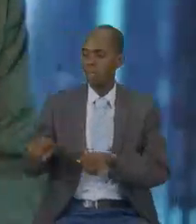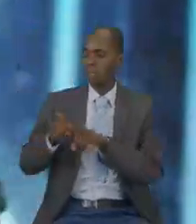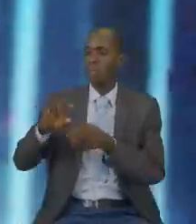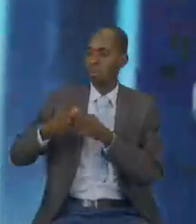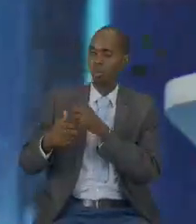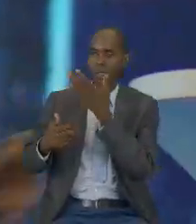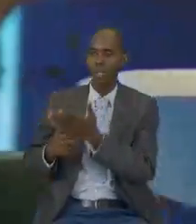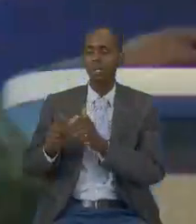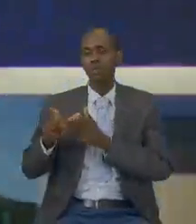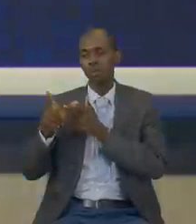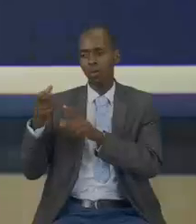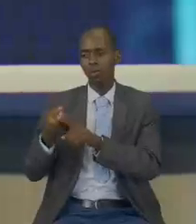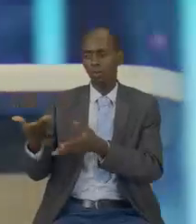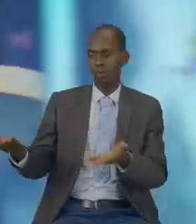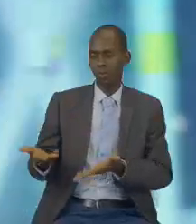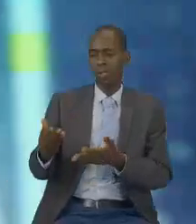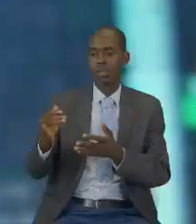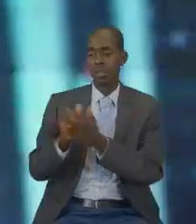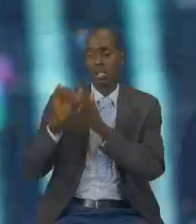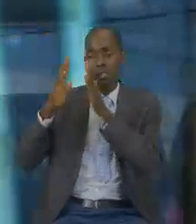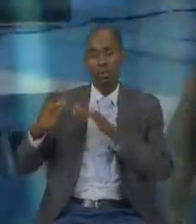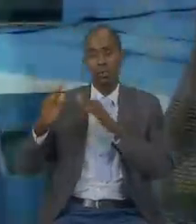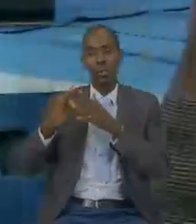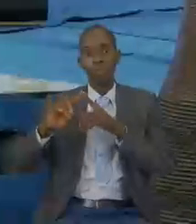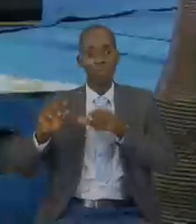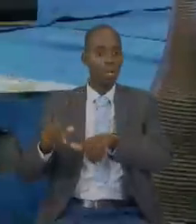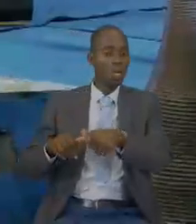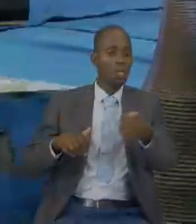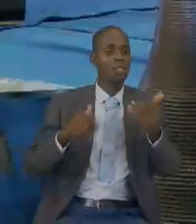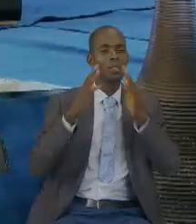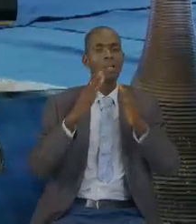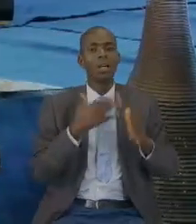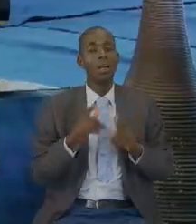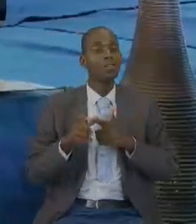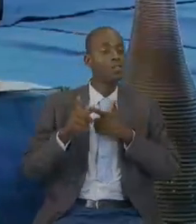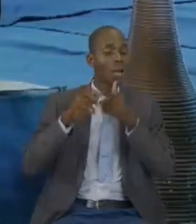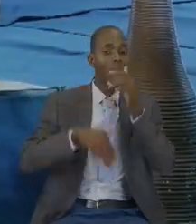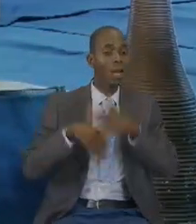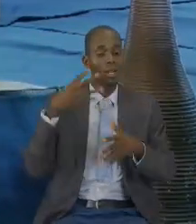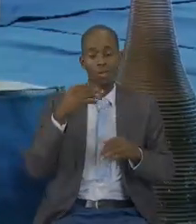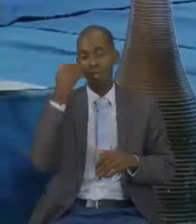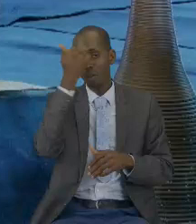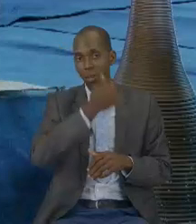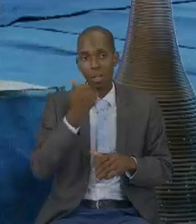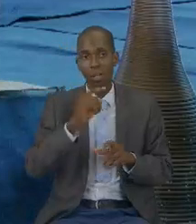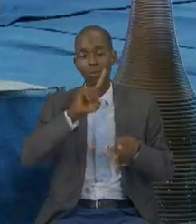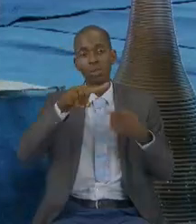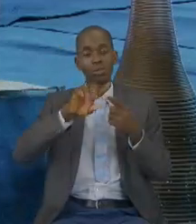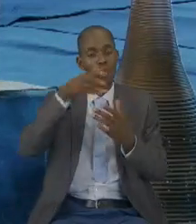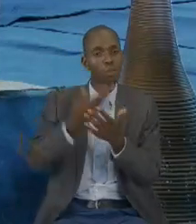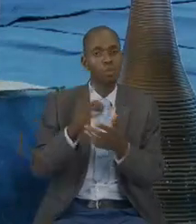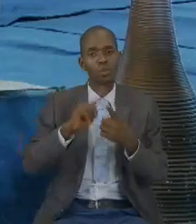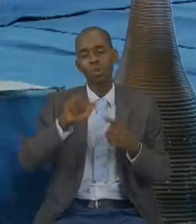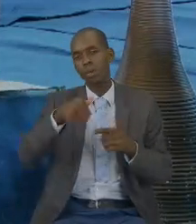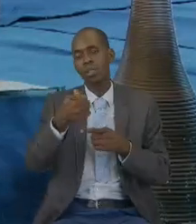then they run from there, and they run beyond Africa. And even when they get to a place beyond